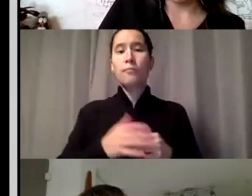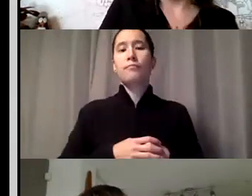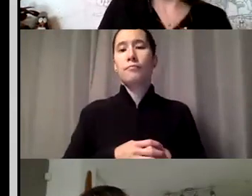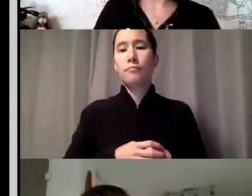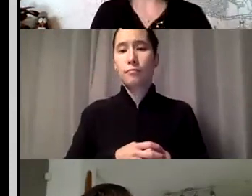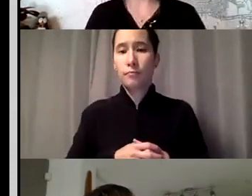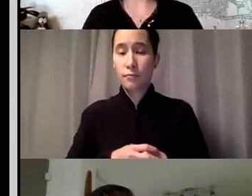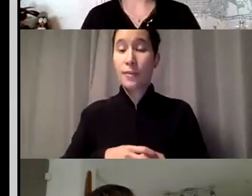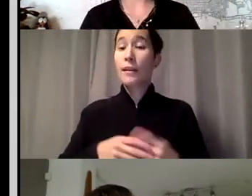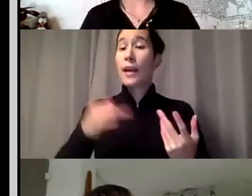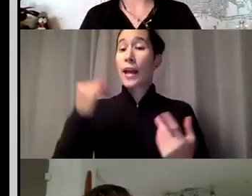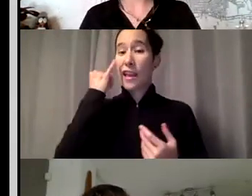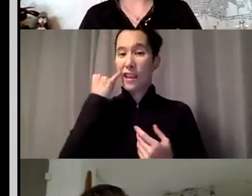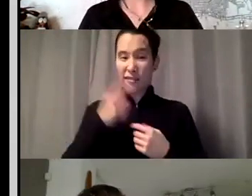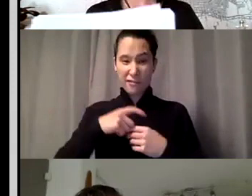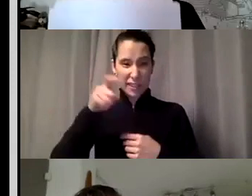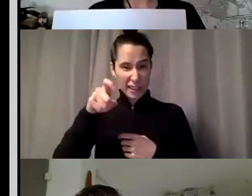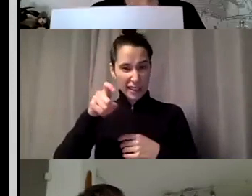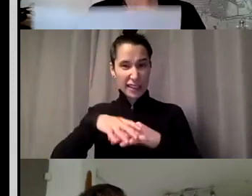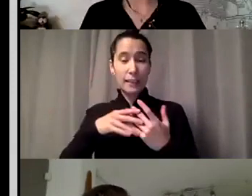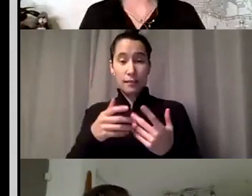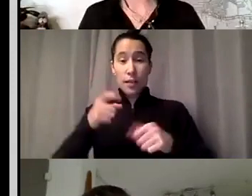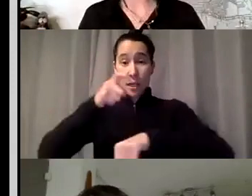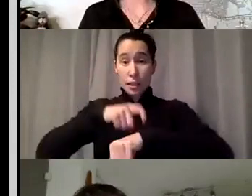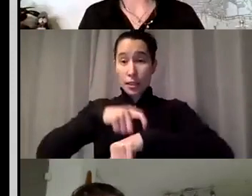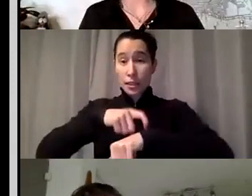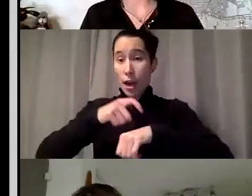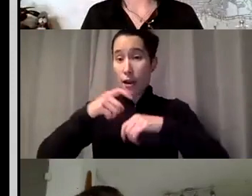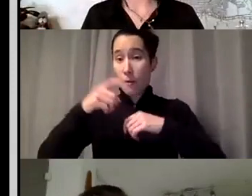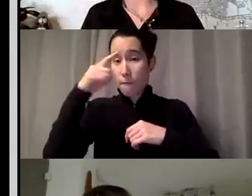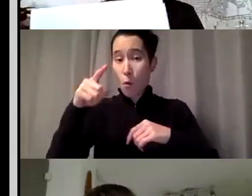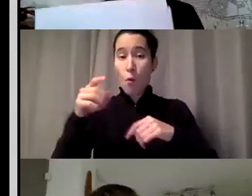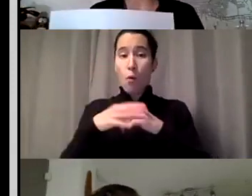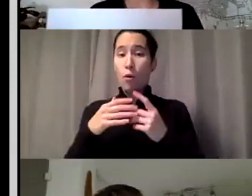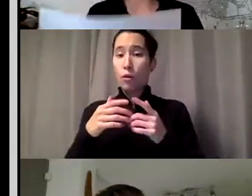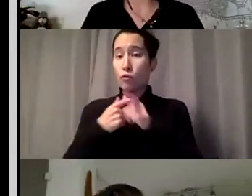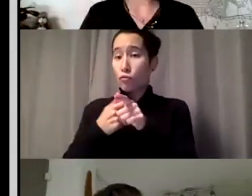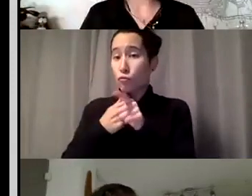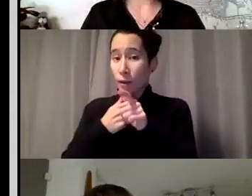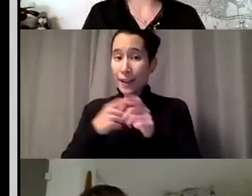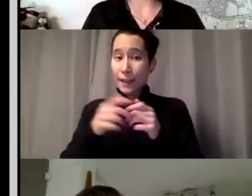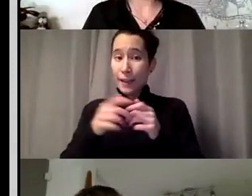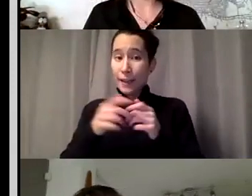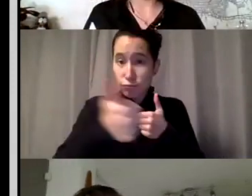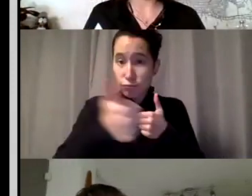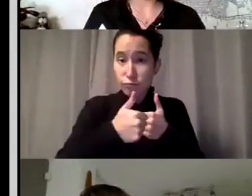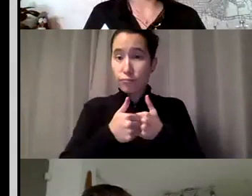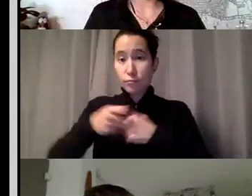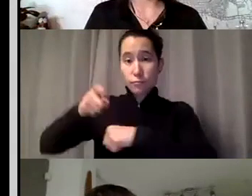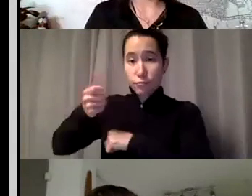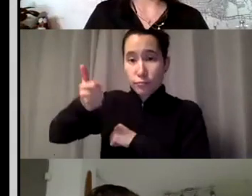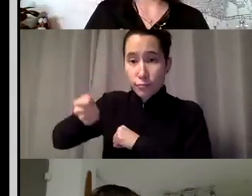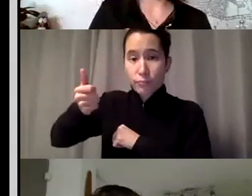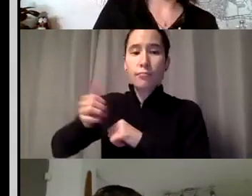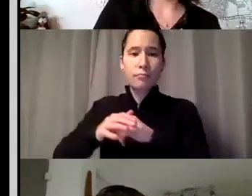within the club where you're able to maintain physical distance and it's for a training purpose, yes, that can be allowed, but no gameplay at